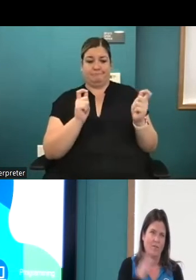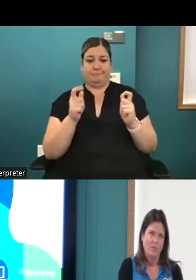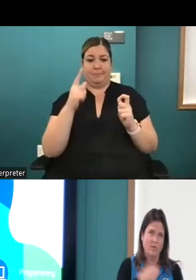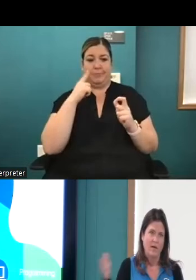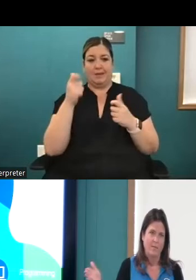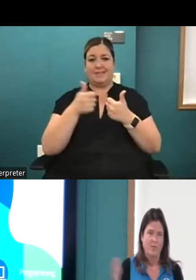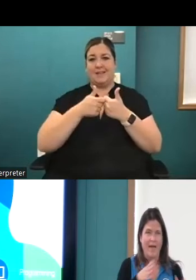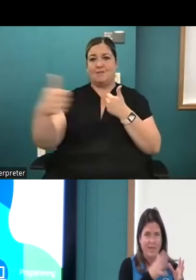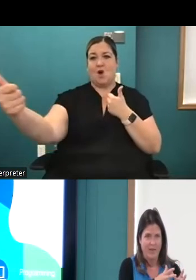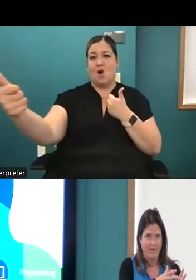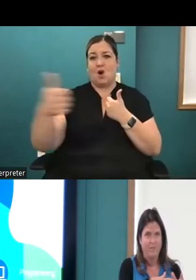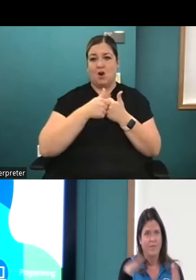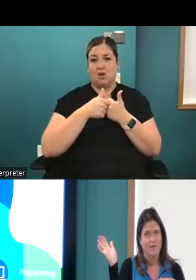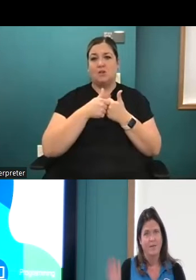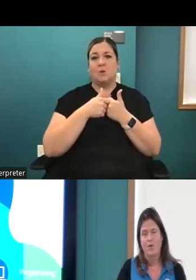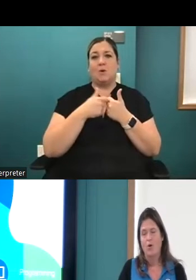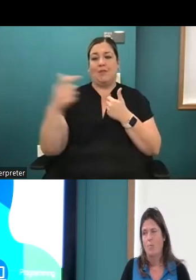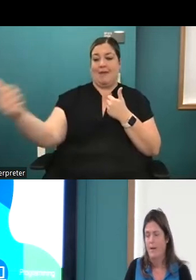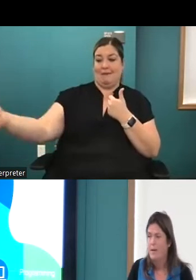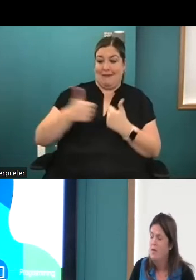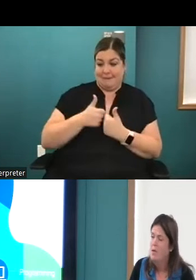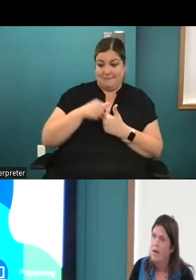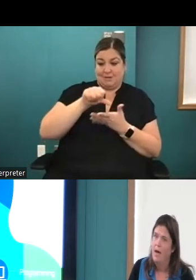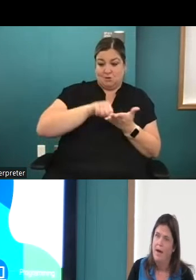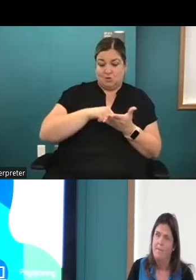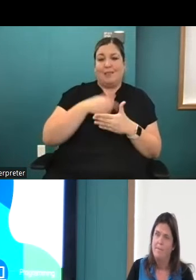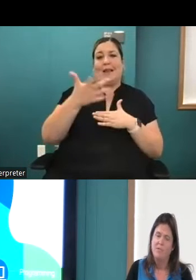to travel, so they activated him and then he went home. But